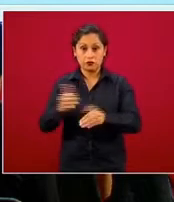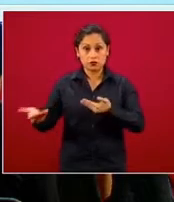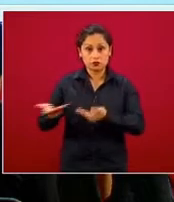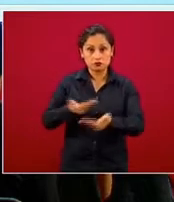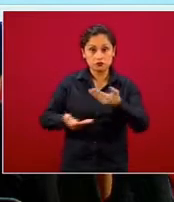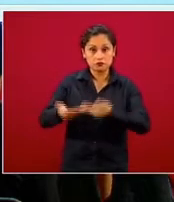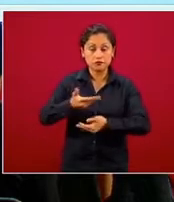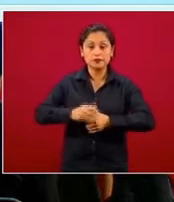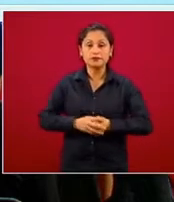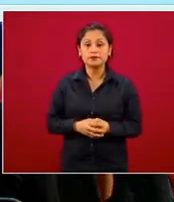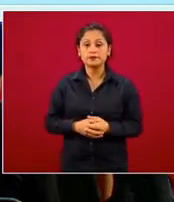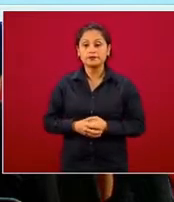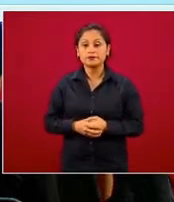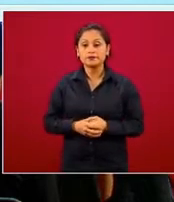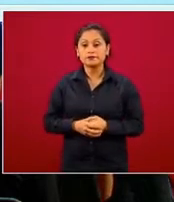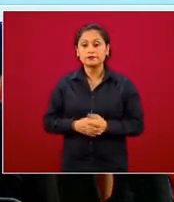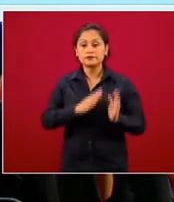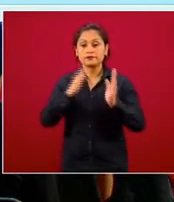12,127,